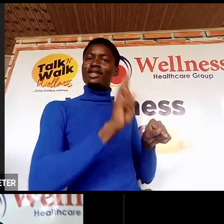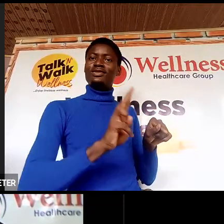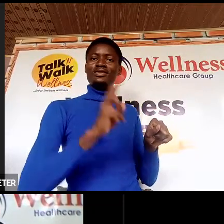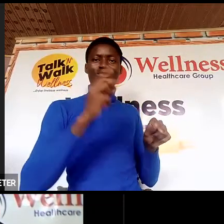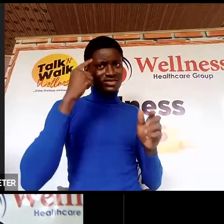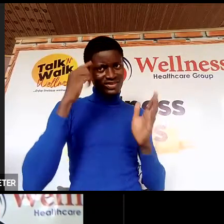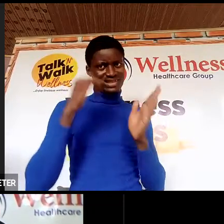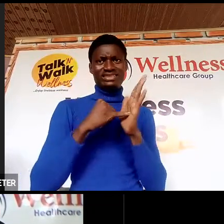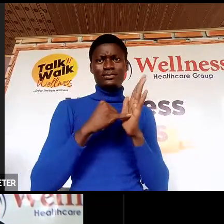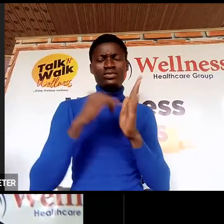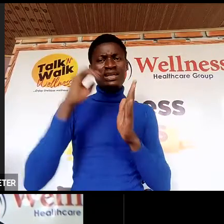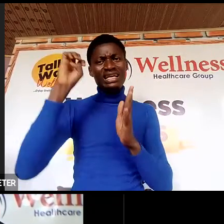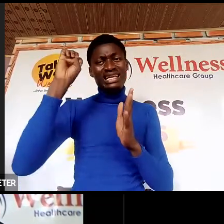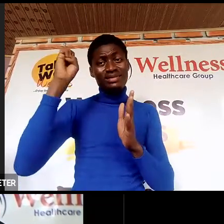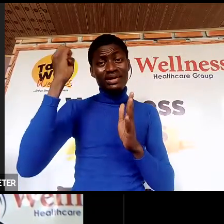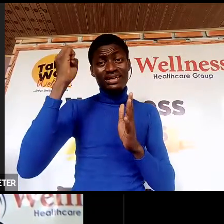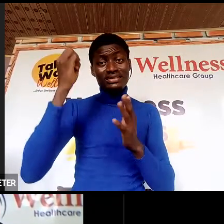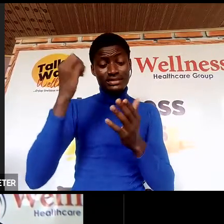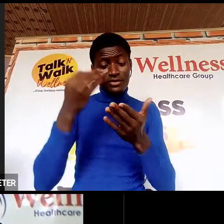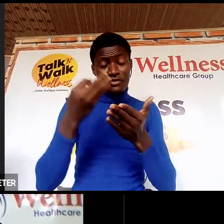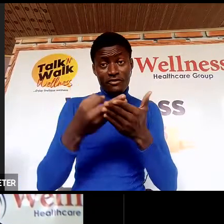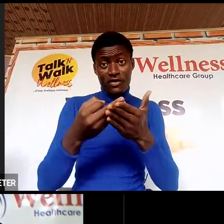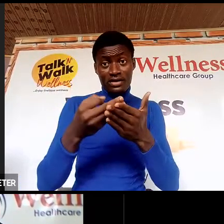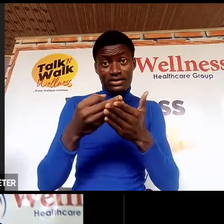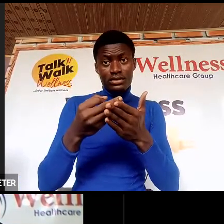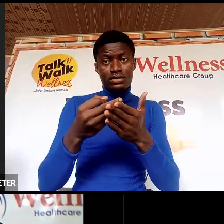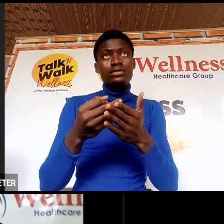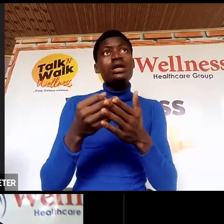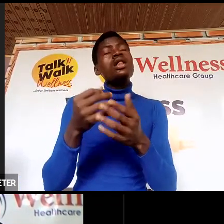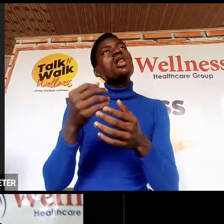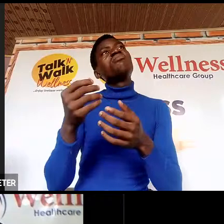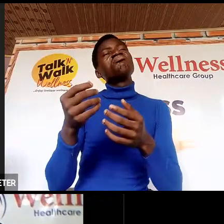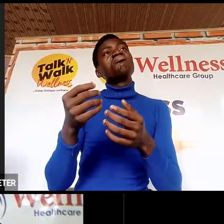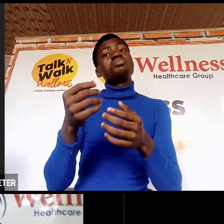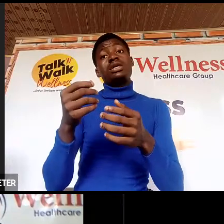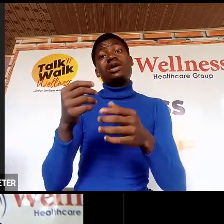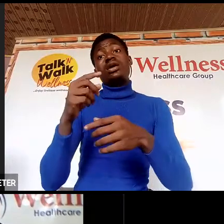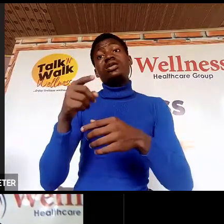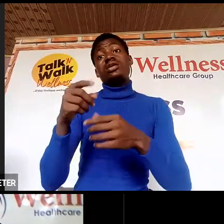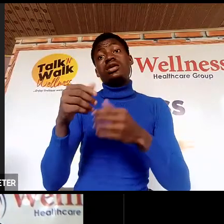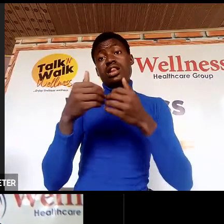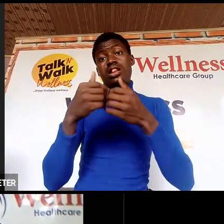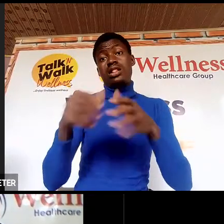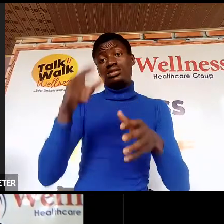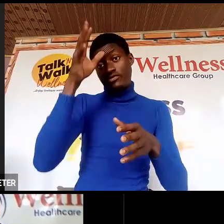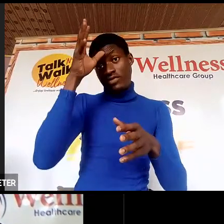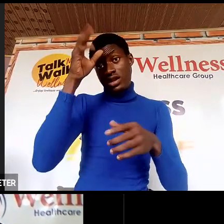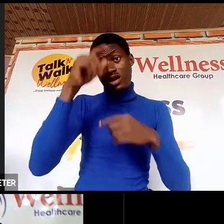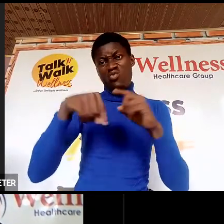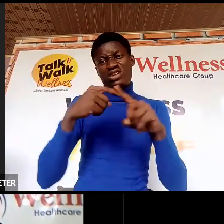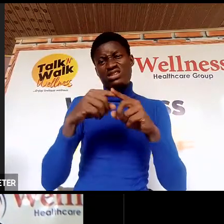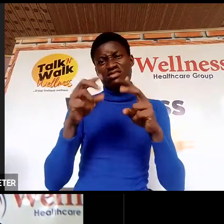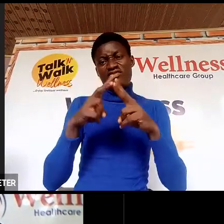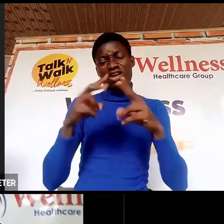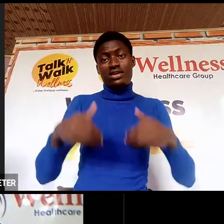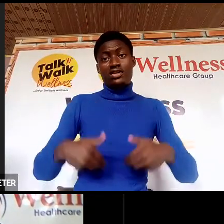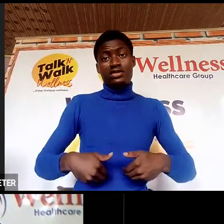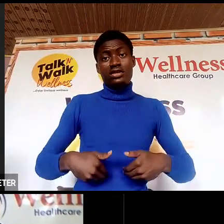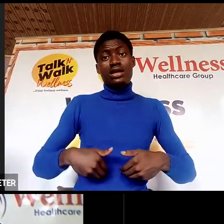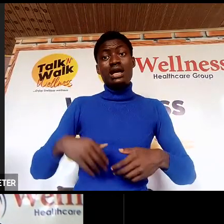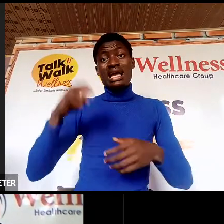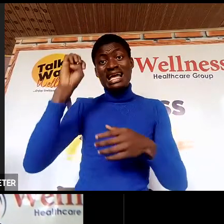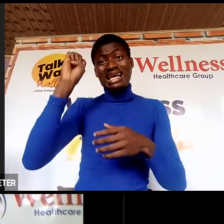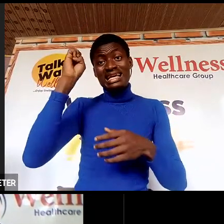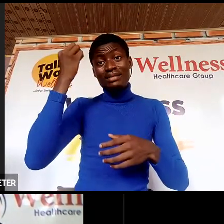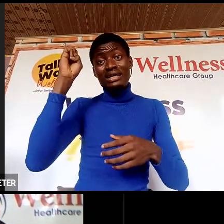when I was a bit young. So my emergency fund was actually what I used to do my wedding. And I was surprised